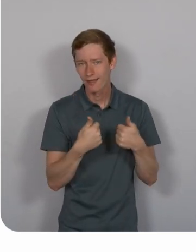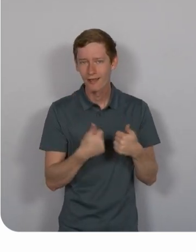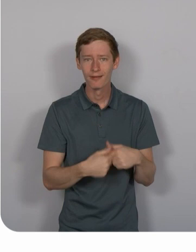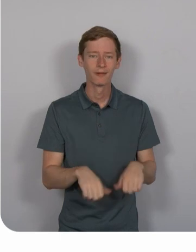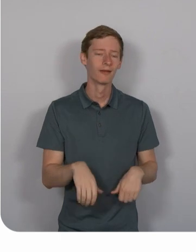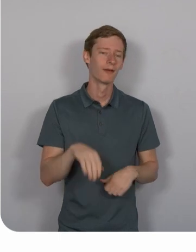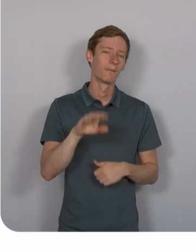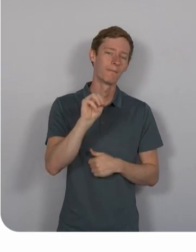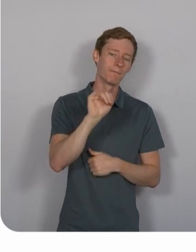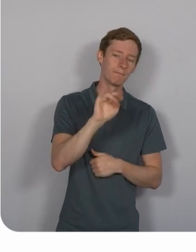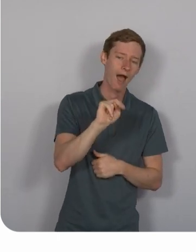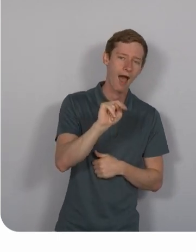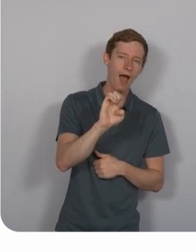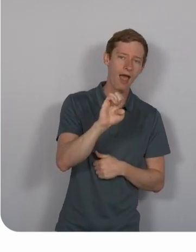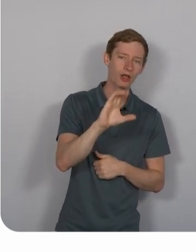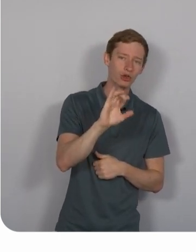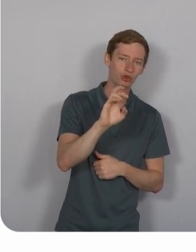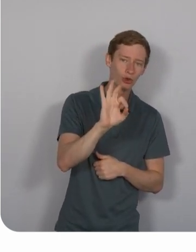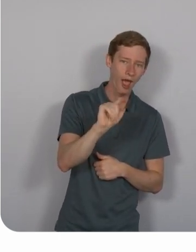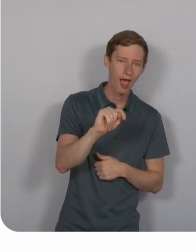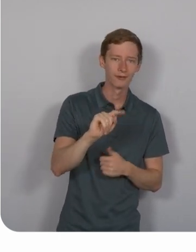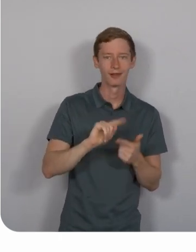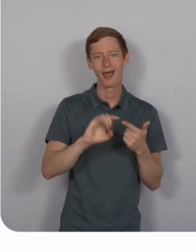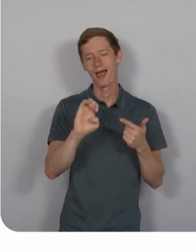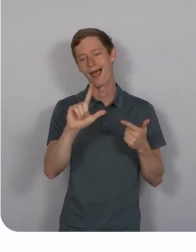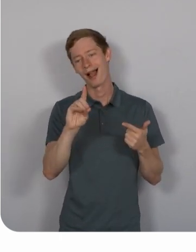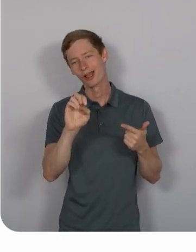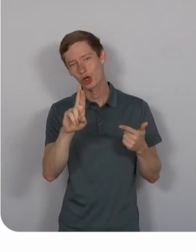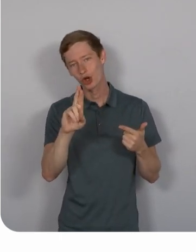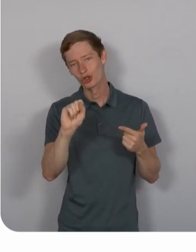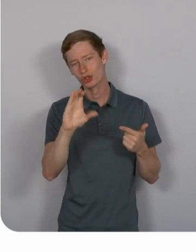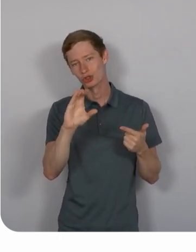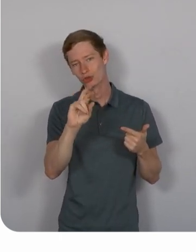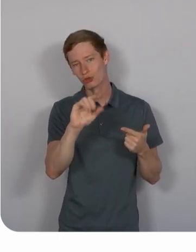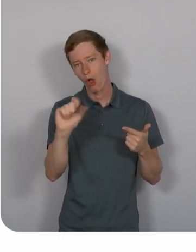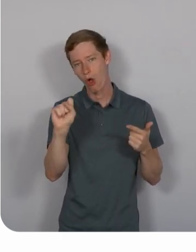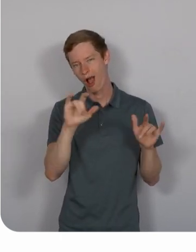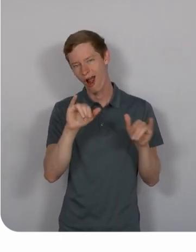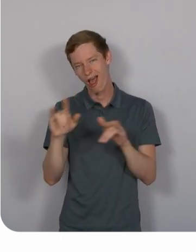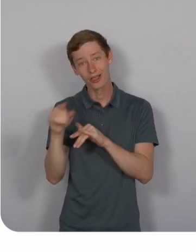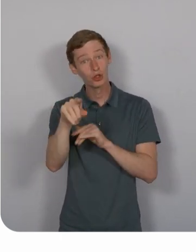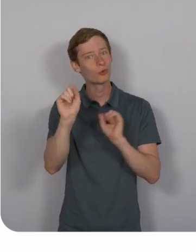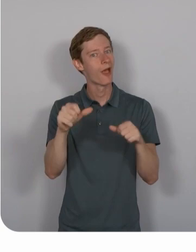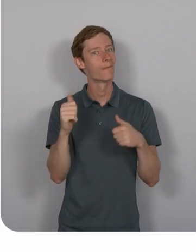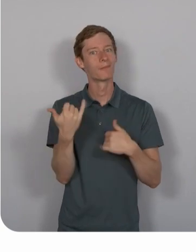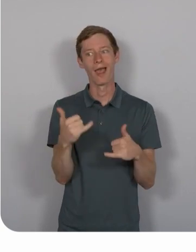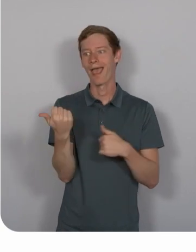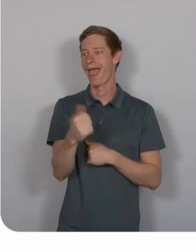Elder Scrolls. And you're going to be able to do that on a massive screen anywhere you go.